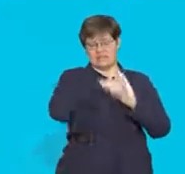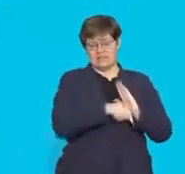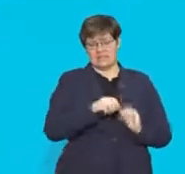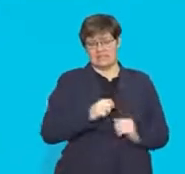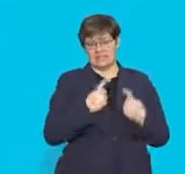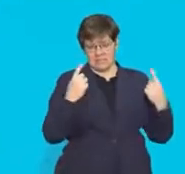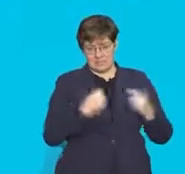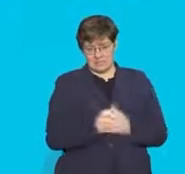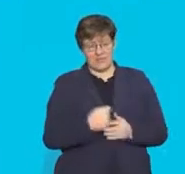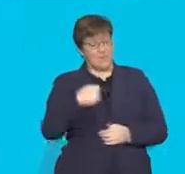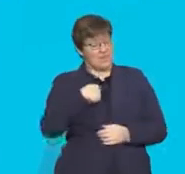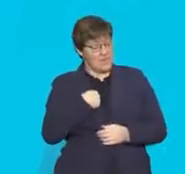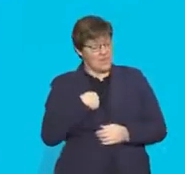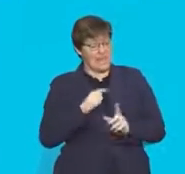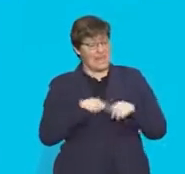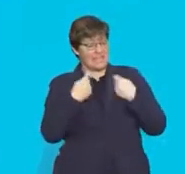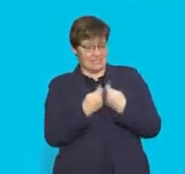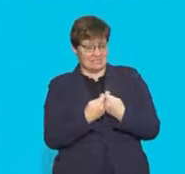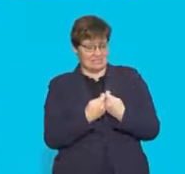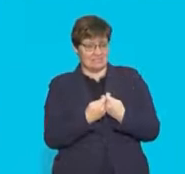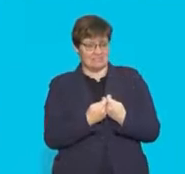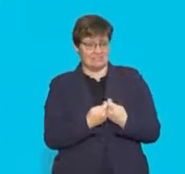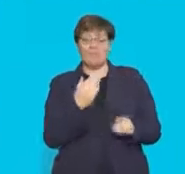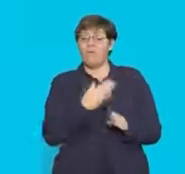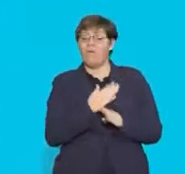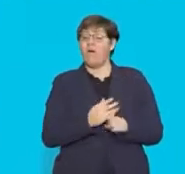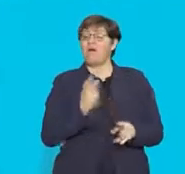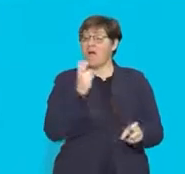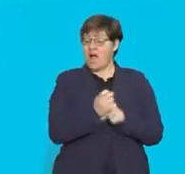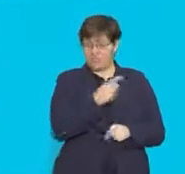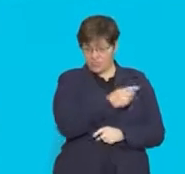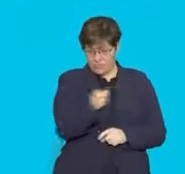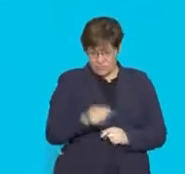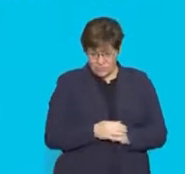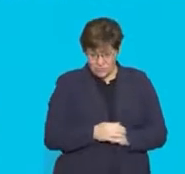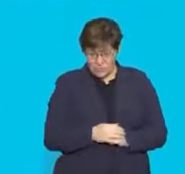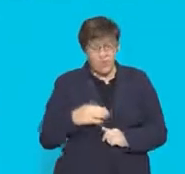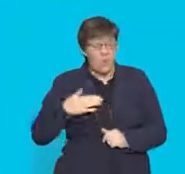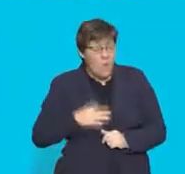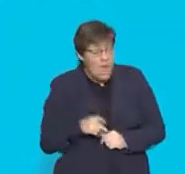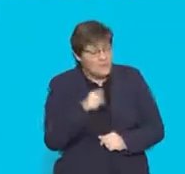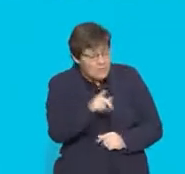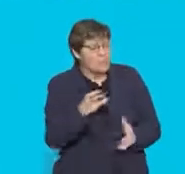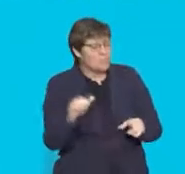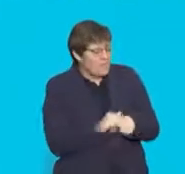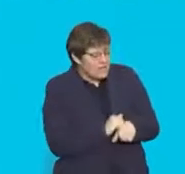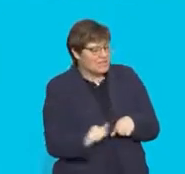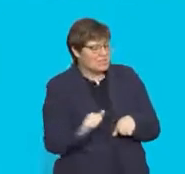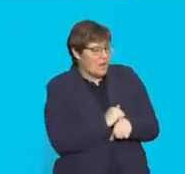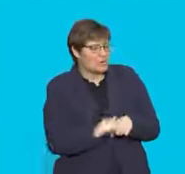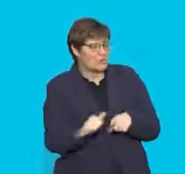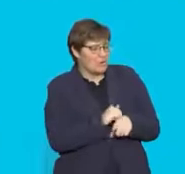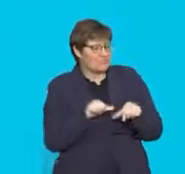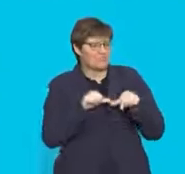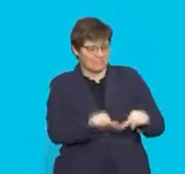statement. From me, Ashraf Patel, and the crew, guys, we've worked very hard for you. We want you to now practice, practice,